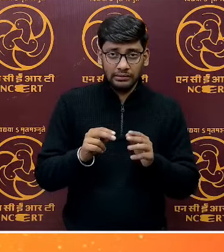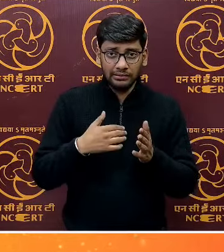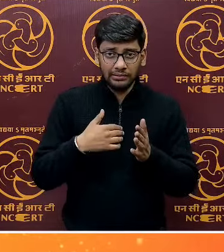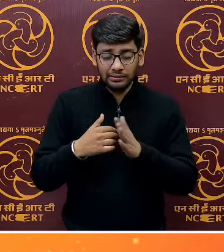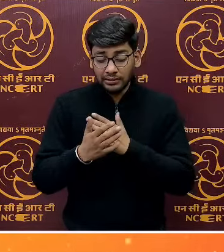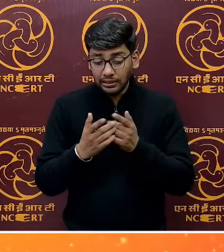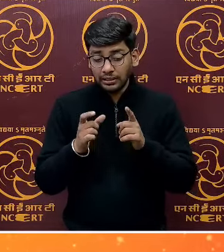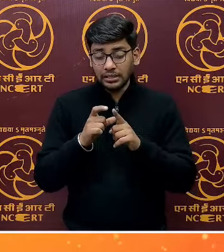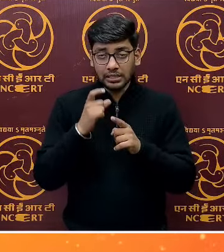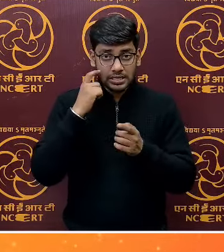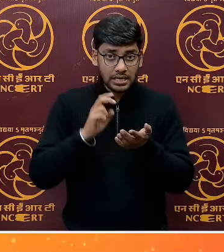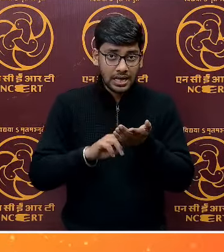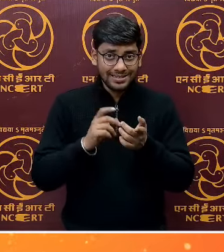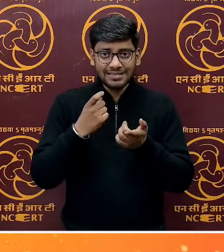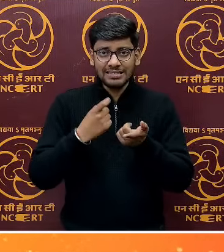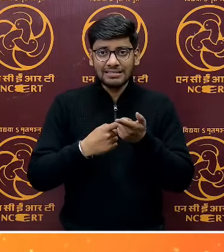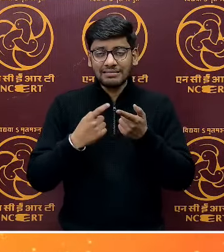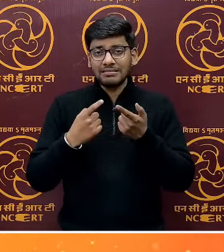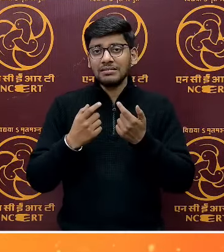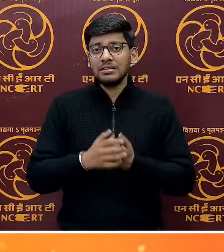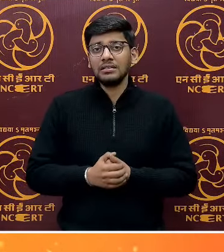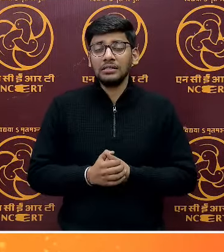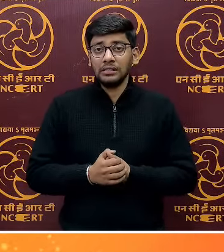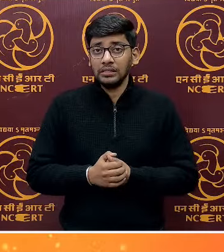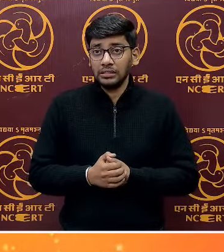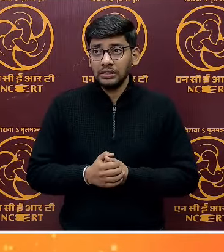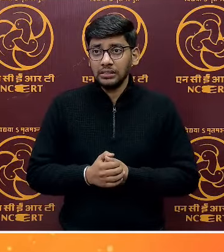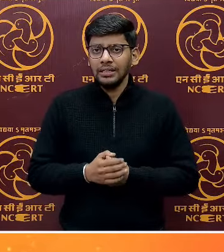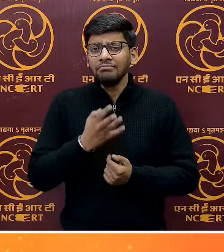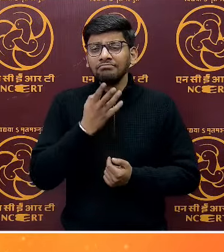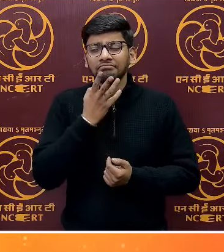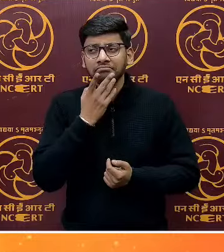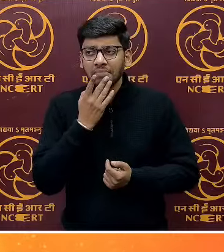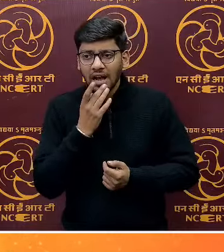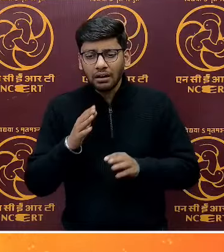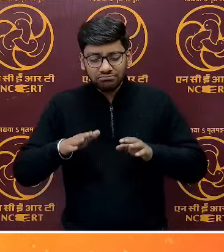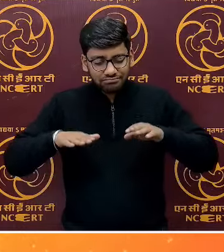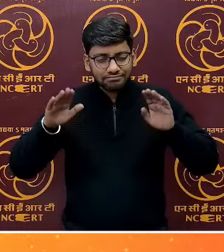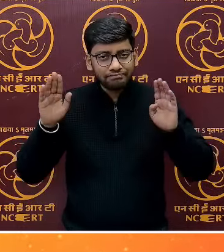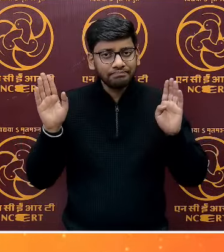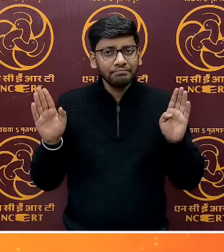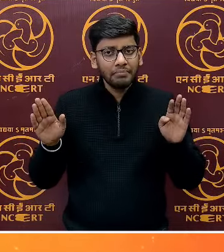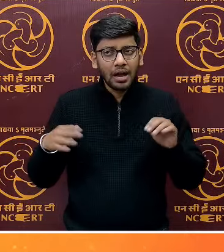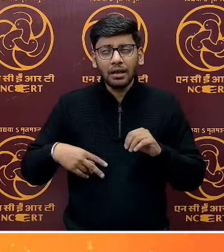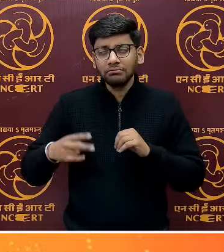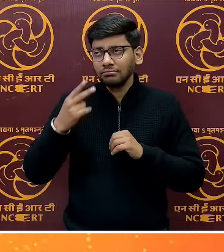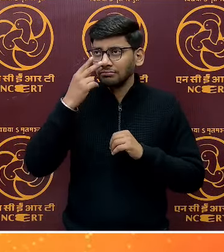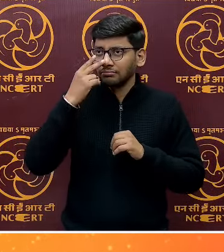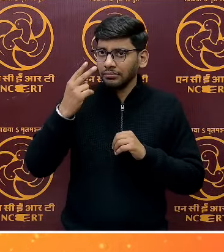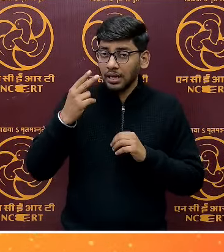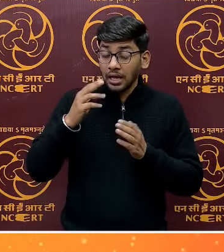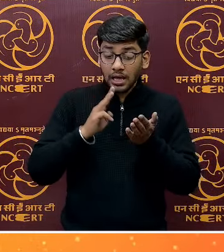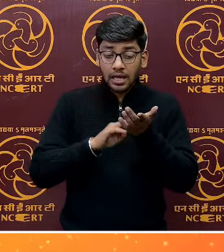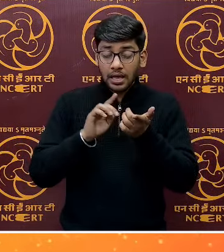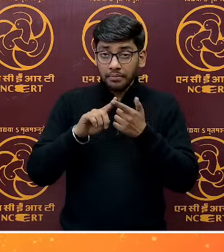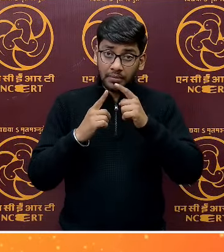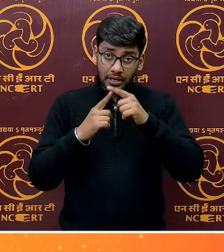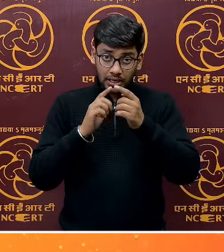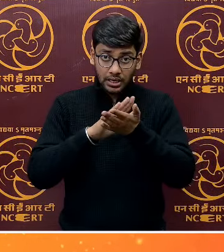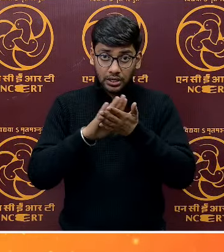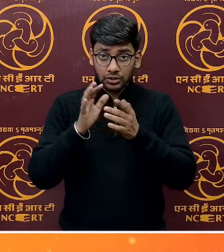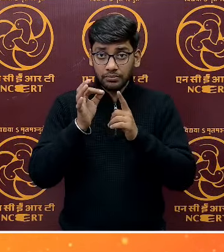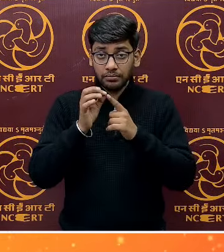currents of air or water. Okay. Colored birds, we saw that it's a metaphor used by poet